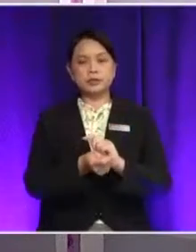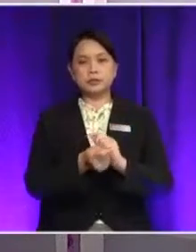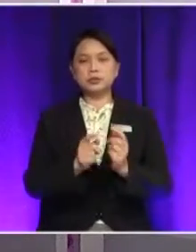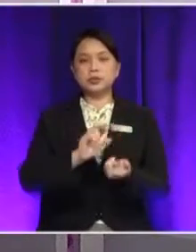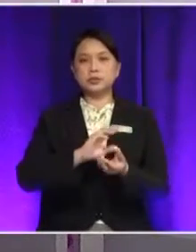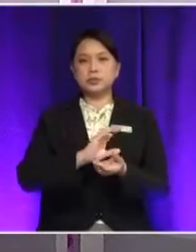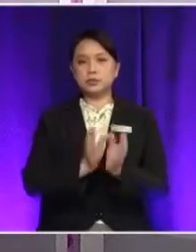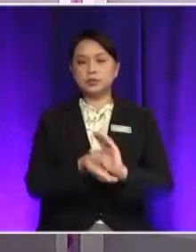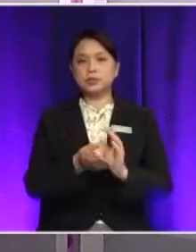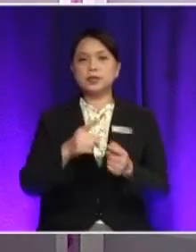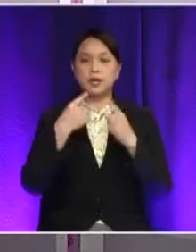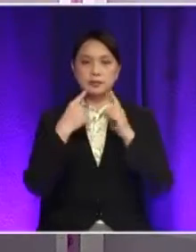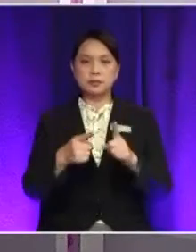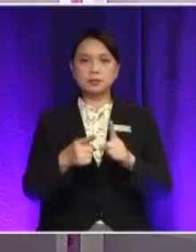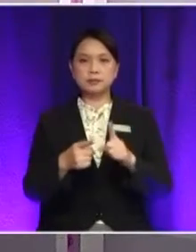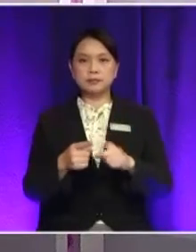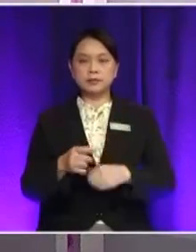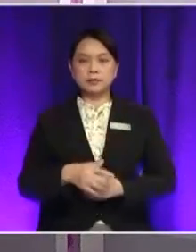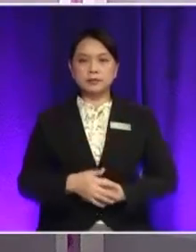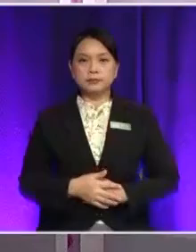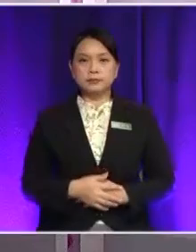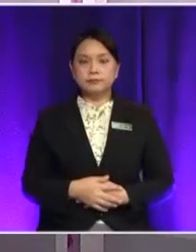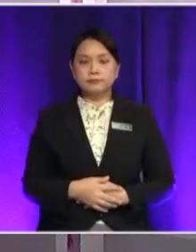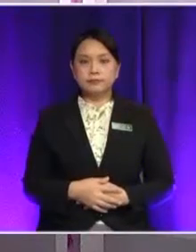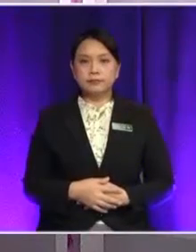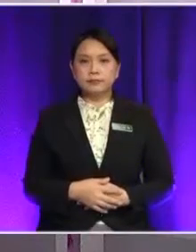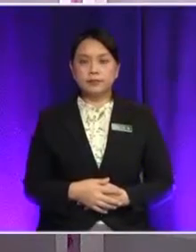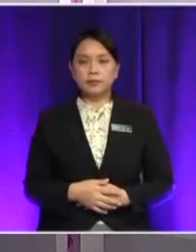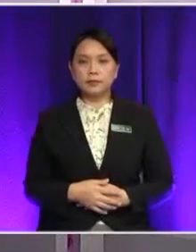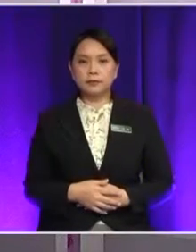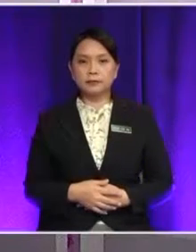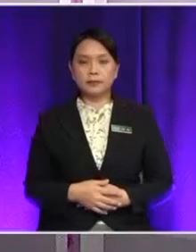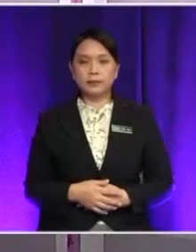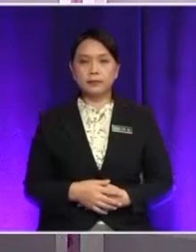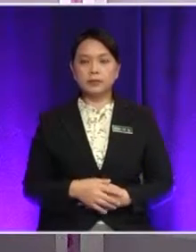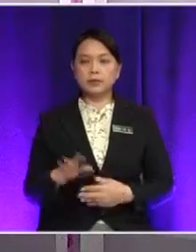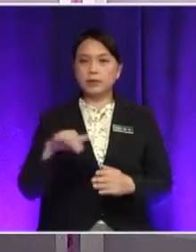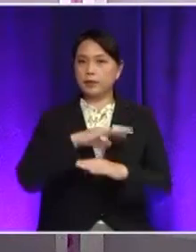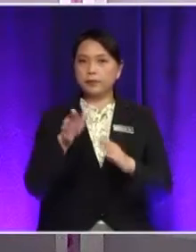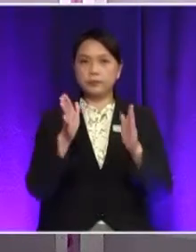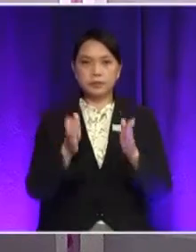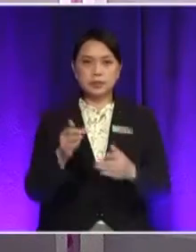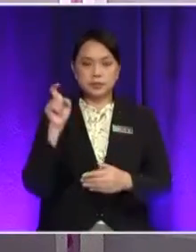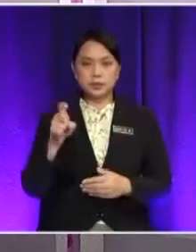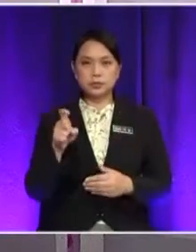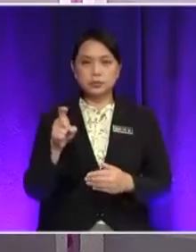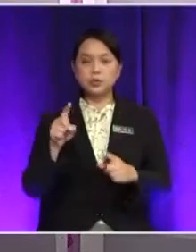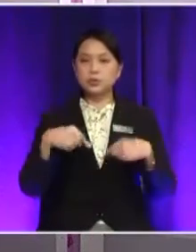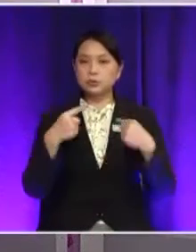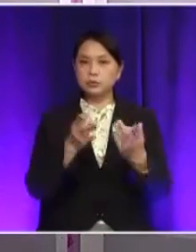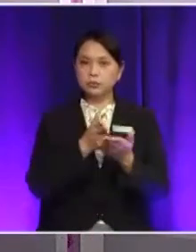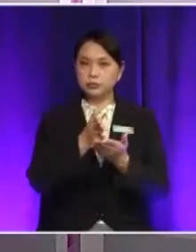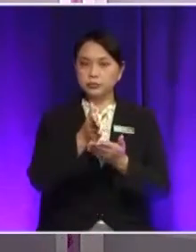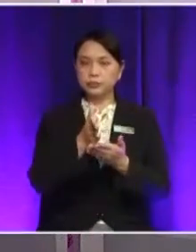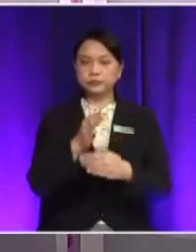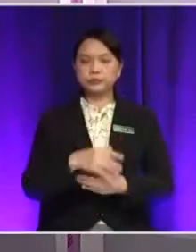right answer earlier. Yes, that's the worst part. So that is a regret that everyone needs to go through if you don't follow the process.